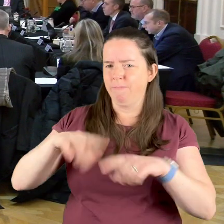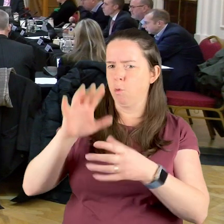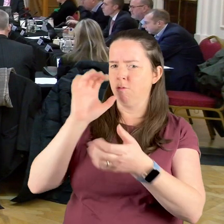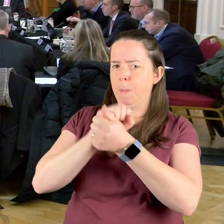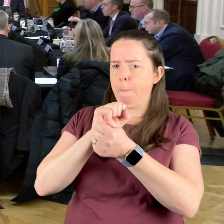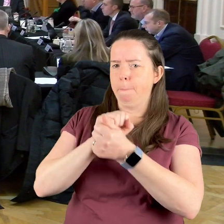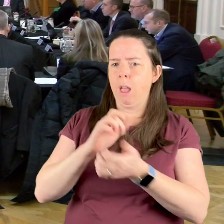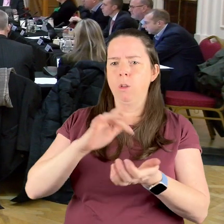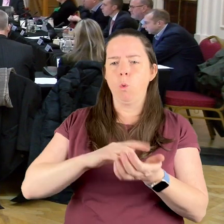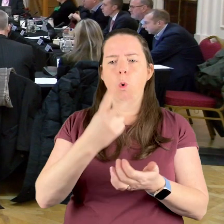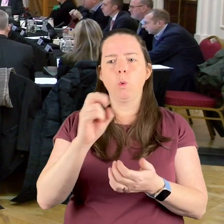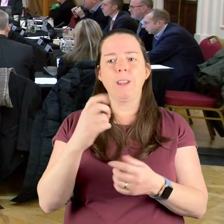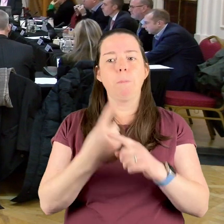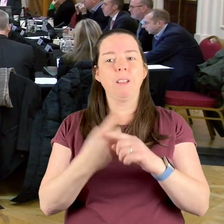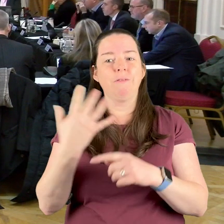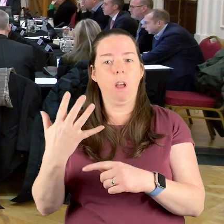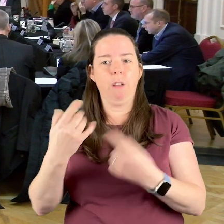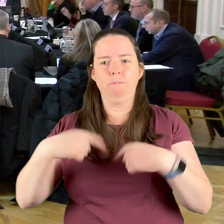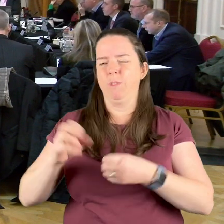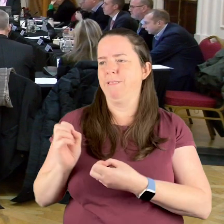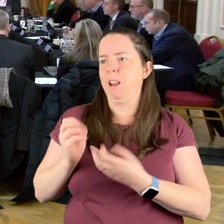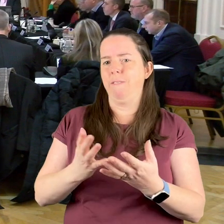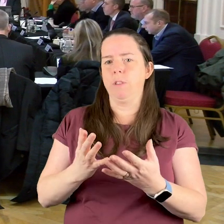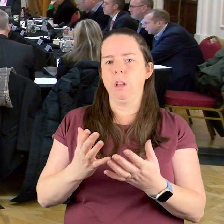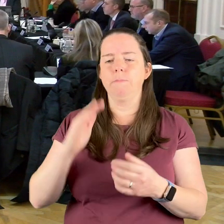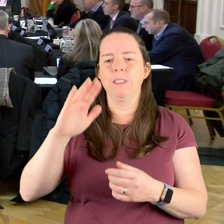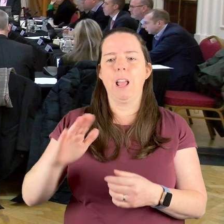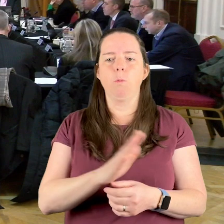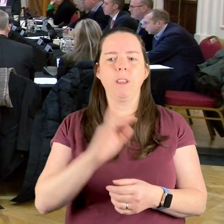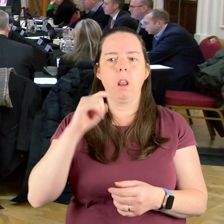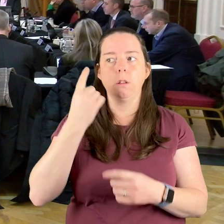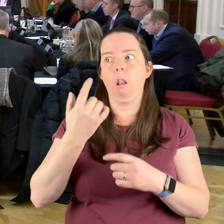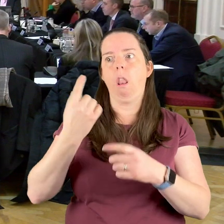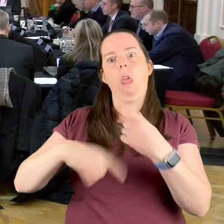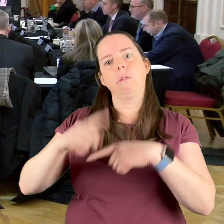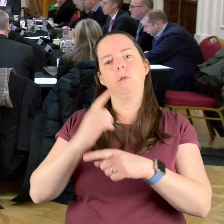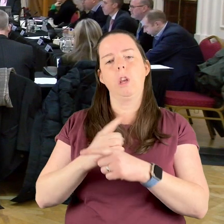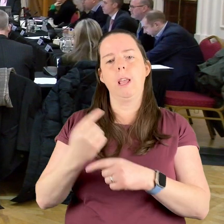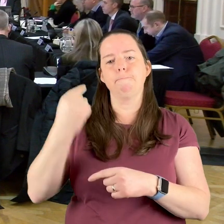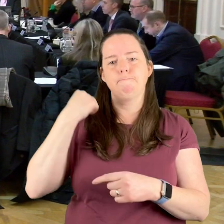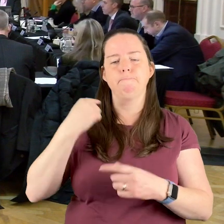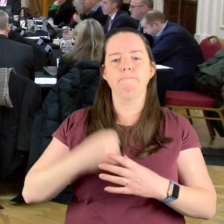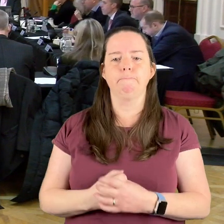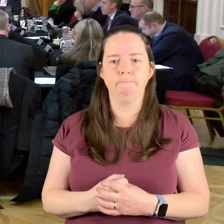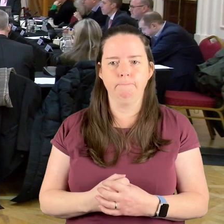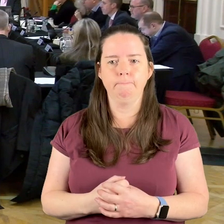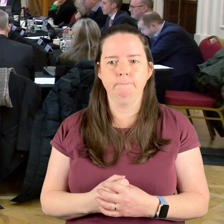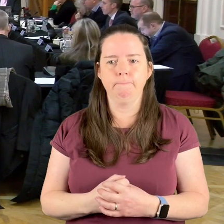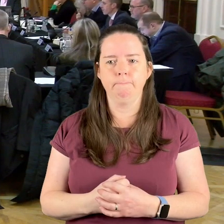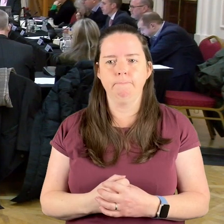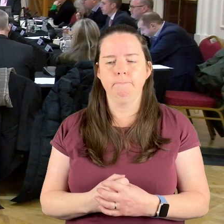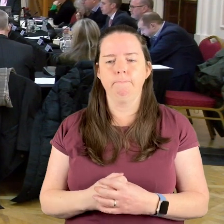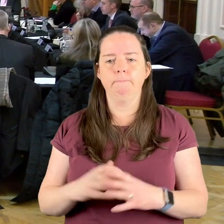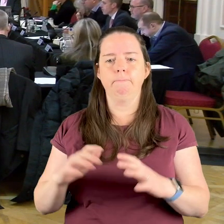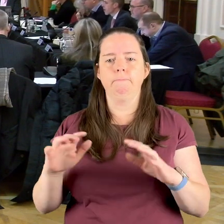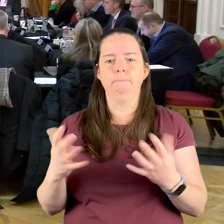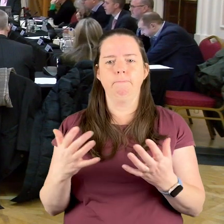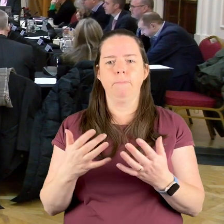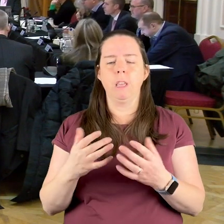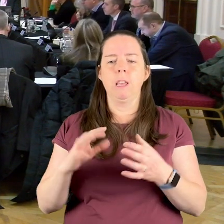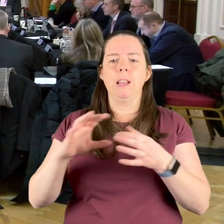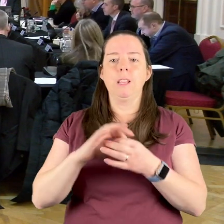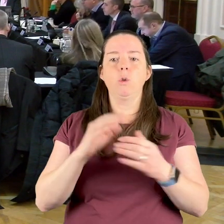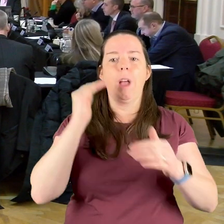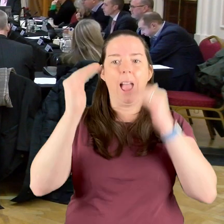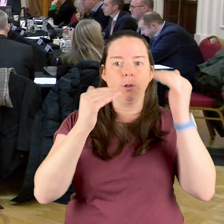20 plus 5. And as we remember, Call 20 plus 5, we delivered that in Southwest London last year in terms of the